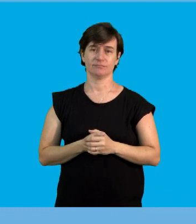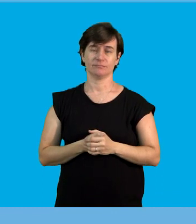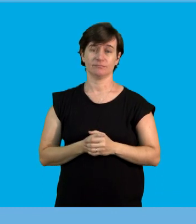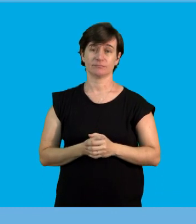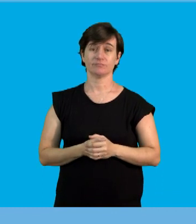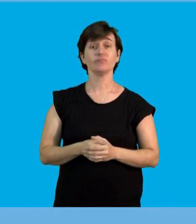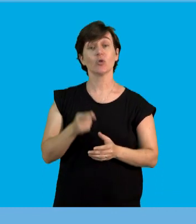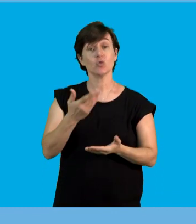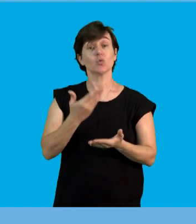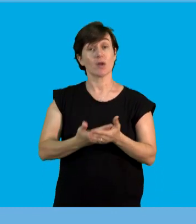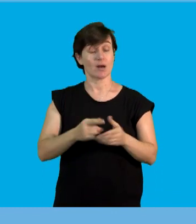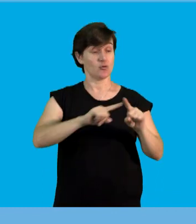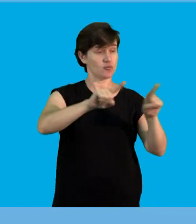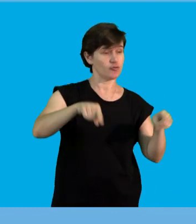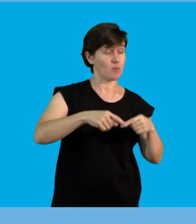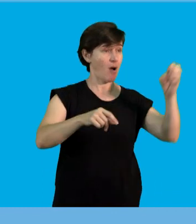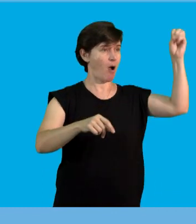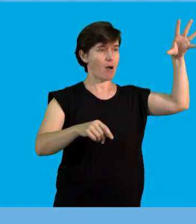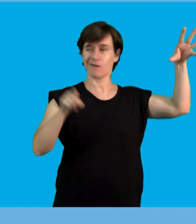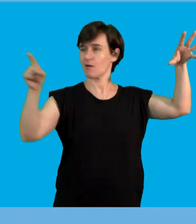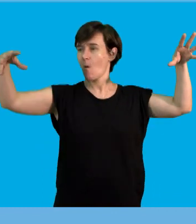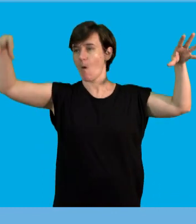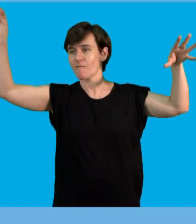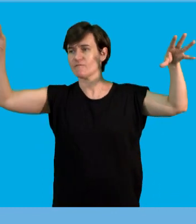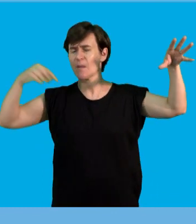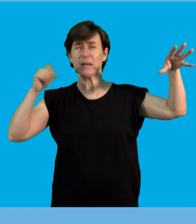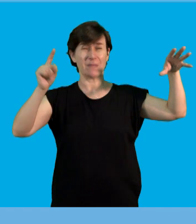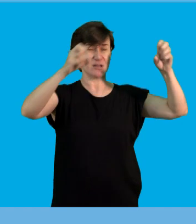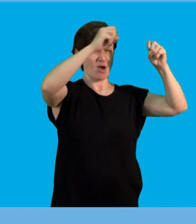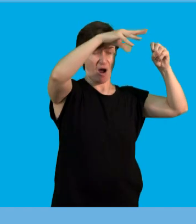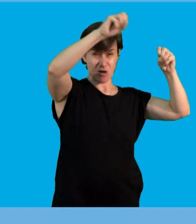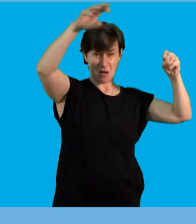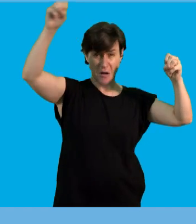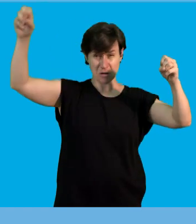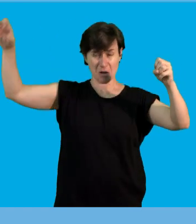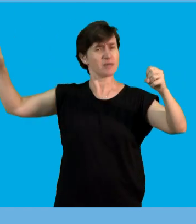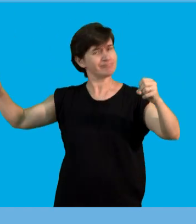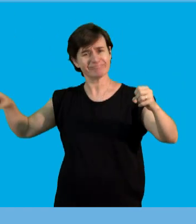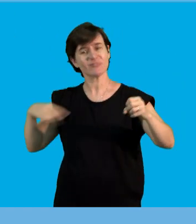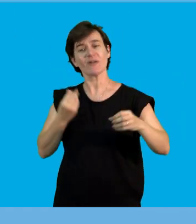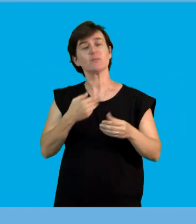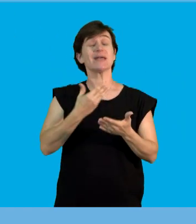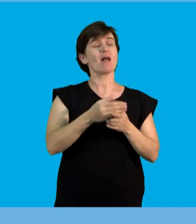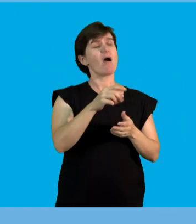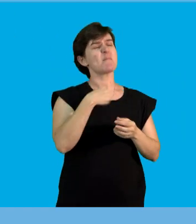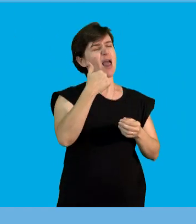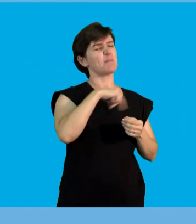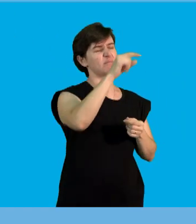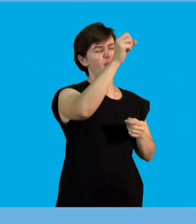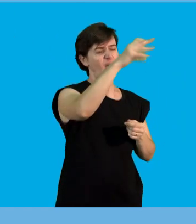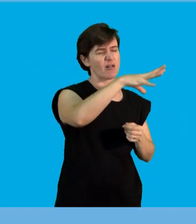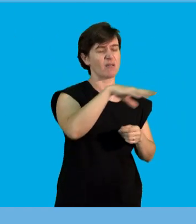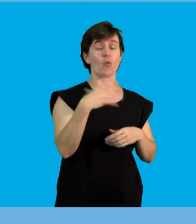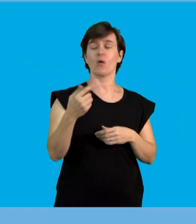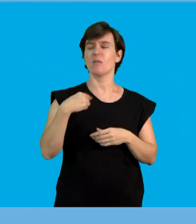You can also turn on lights in different rooms at different times without having to turn all the lights in the whole house at once. So if your house